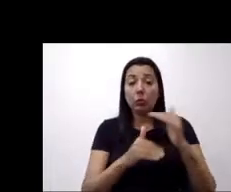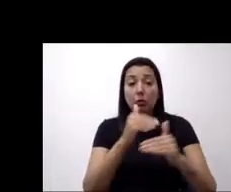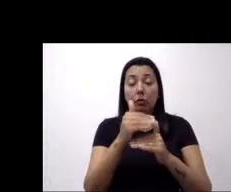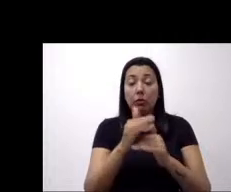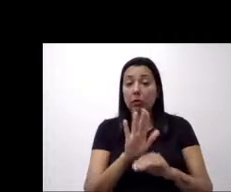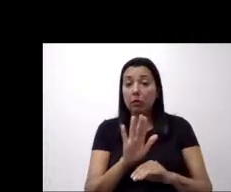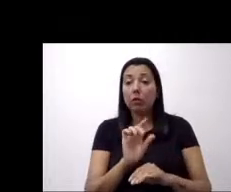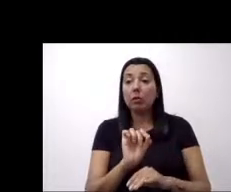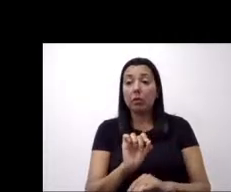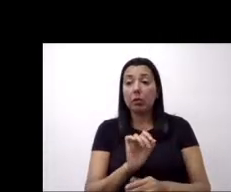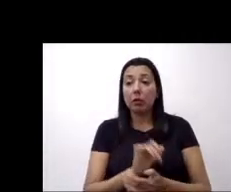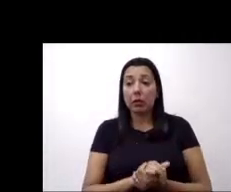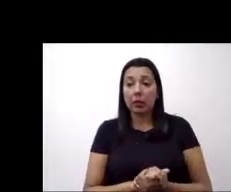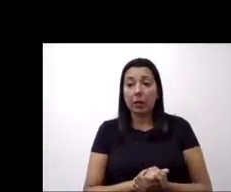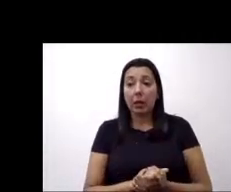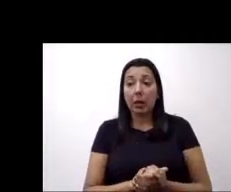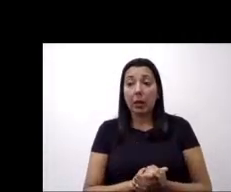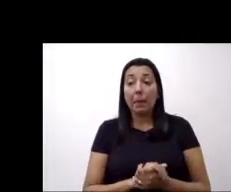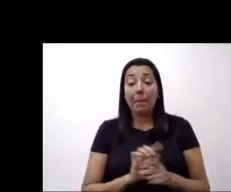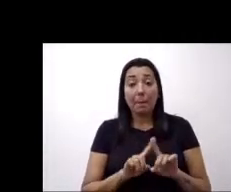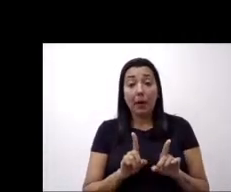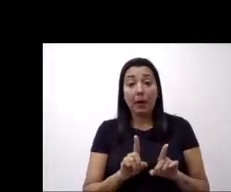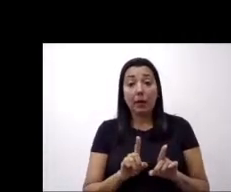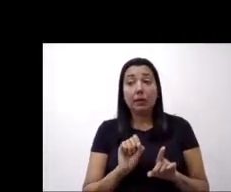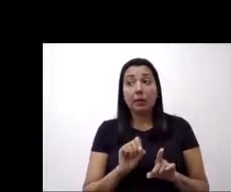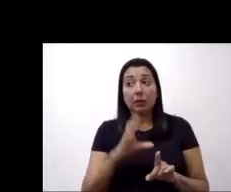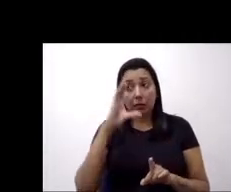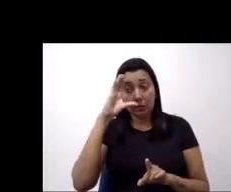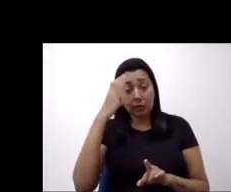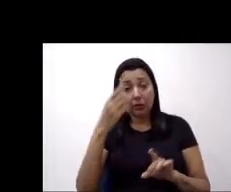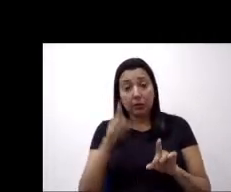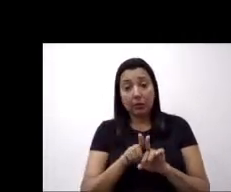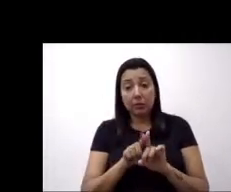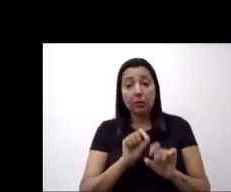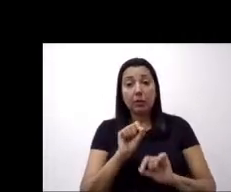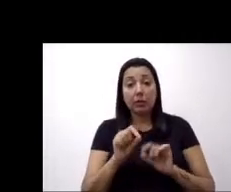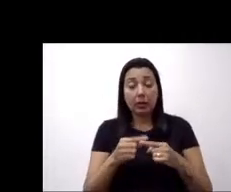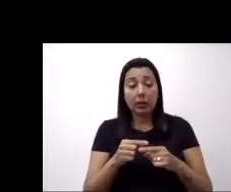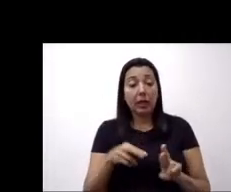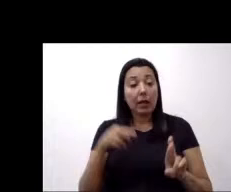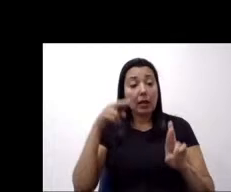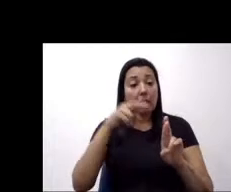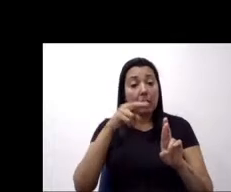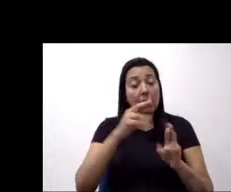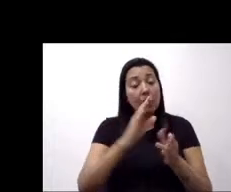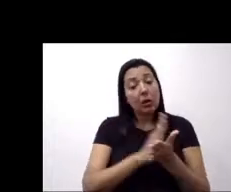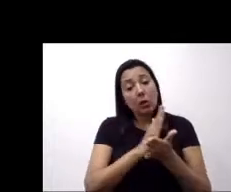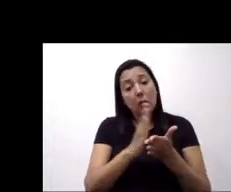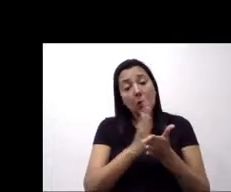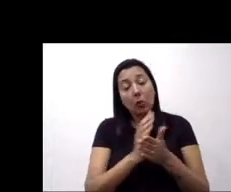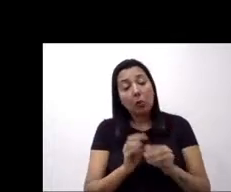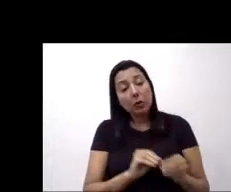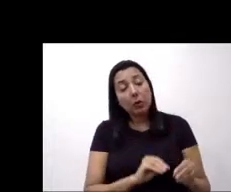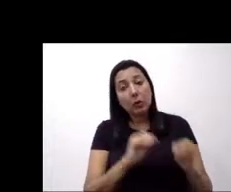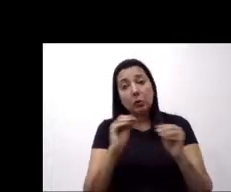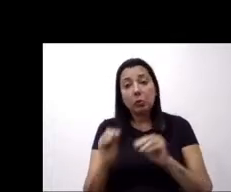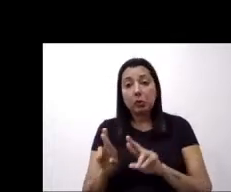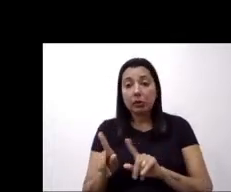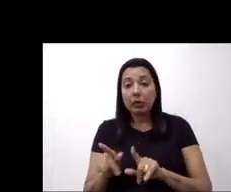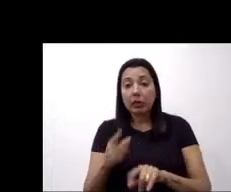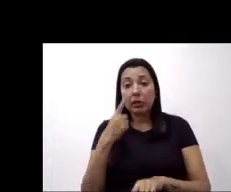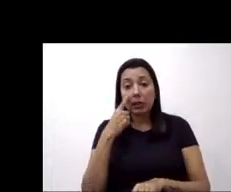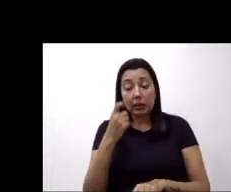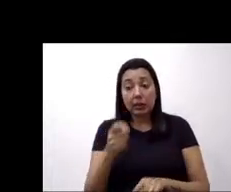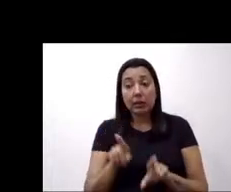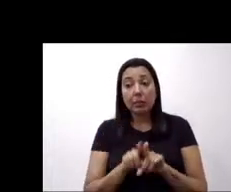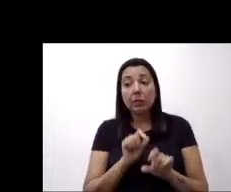4 solutions, which is totally different, and some of them opposed. What is interesting in this case, and I don't present this